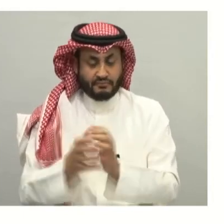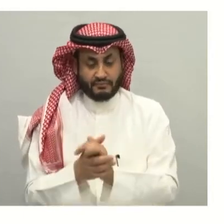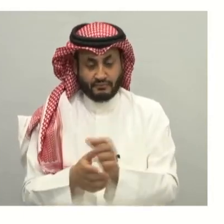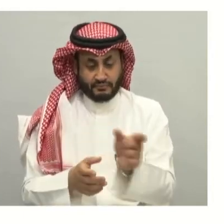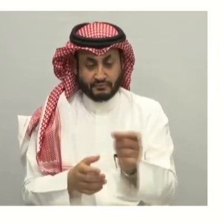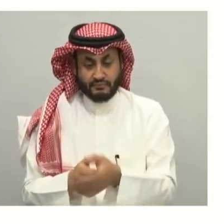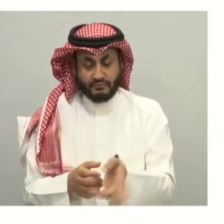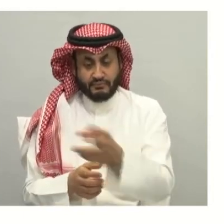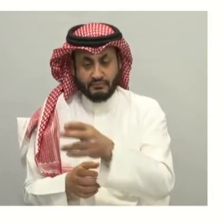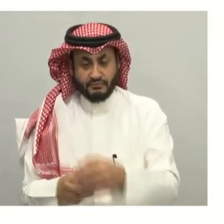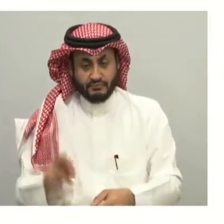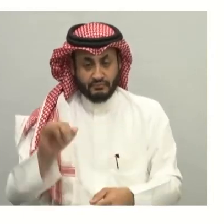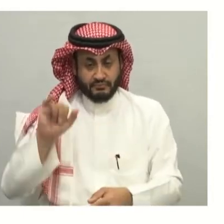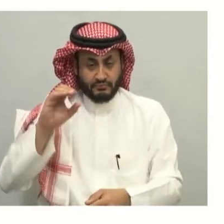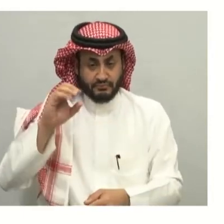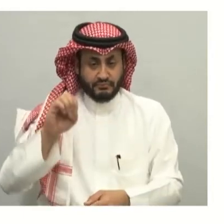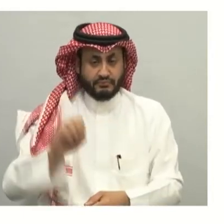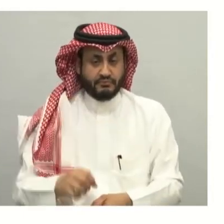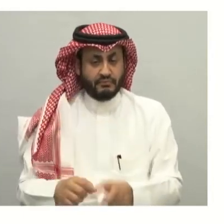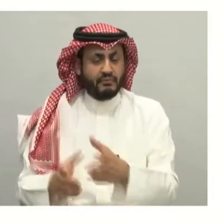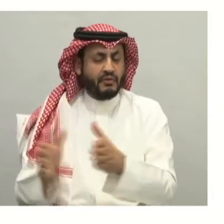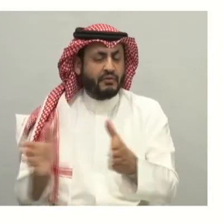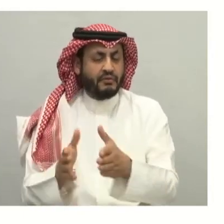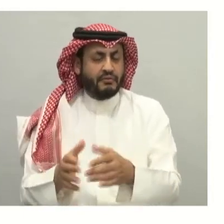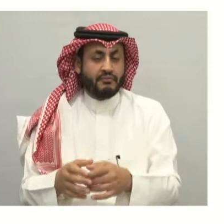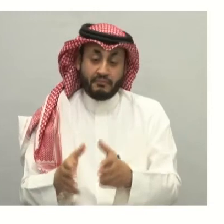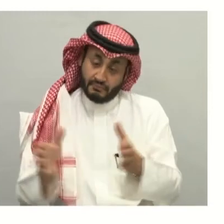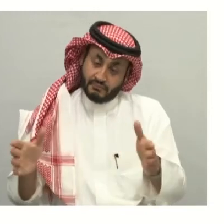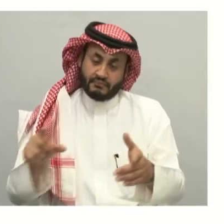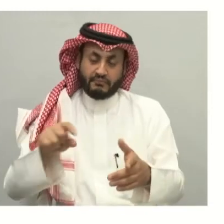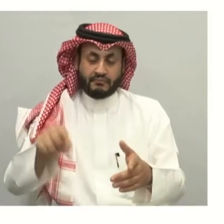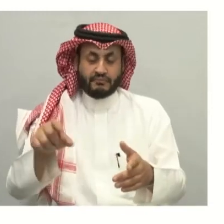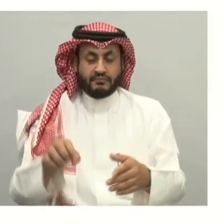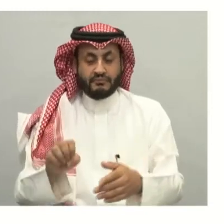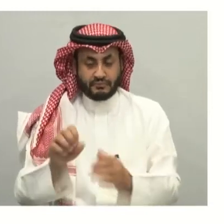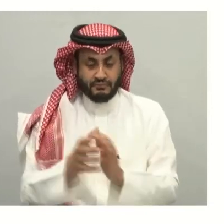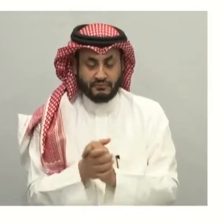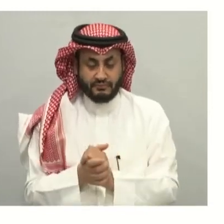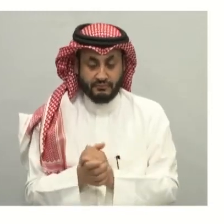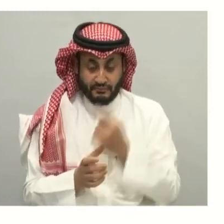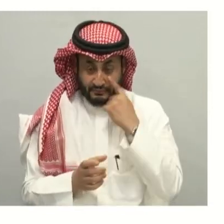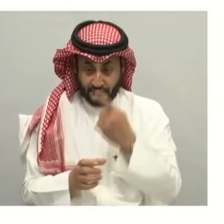the word rice. Excellent. Rice.